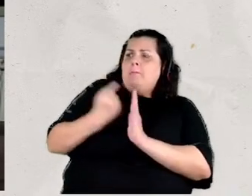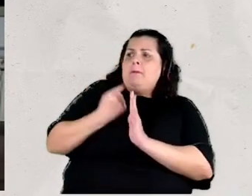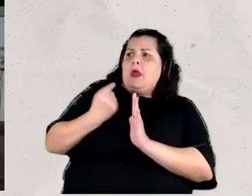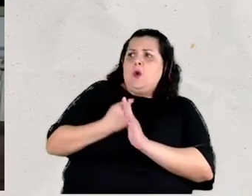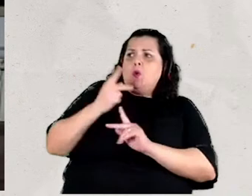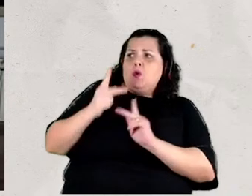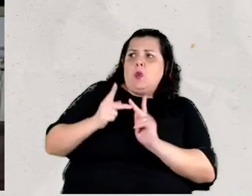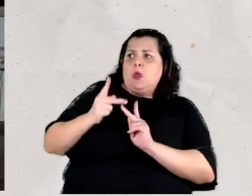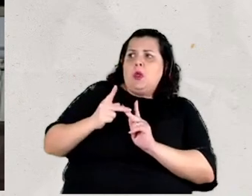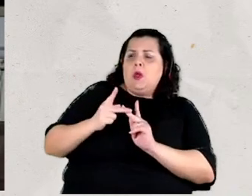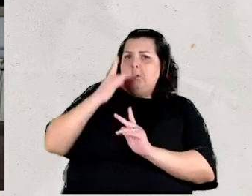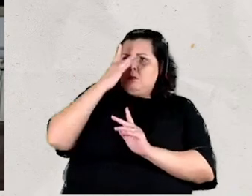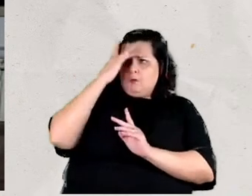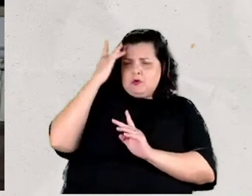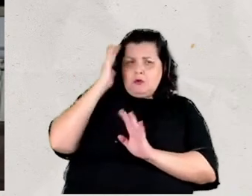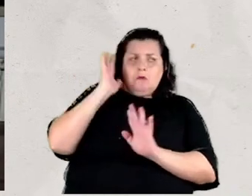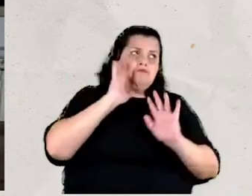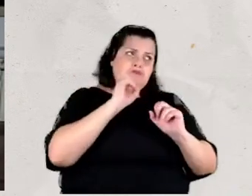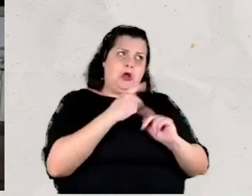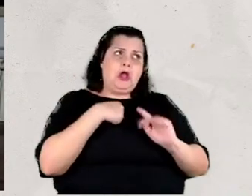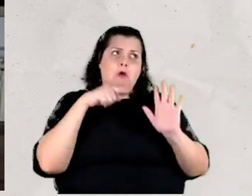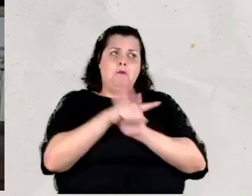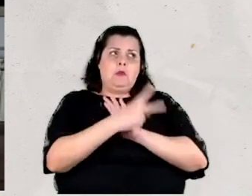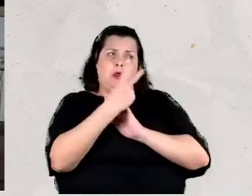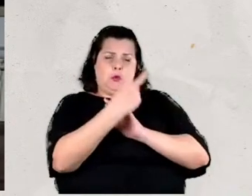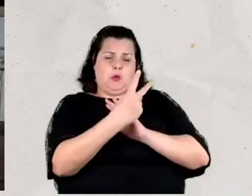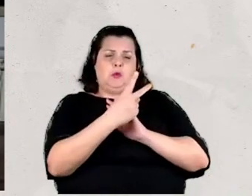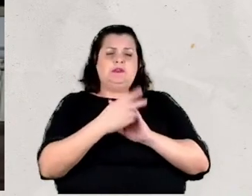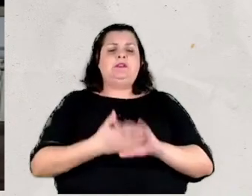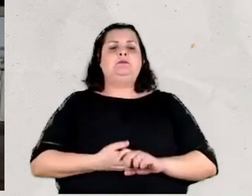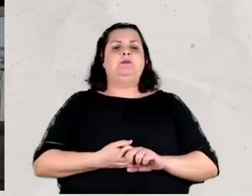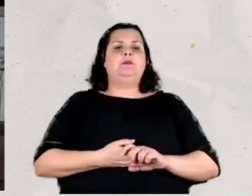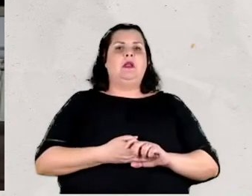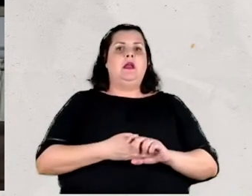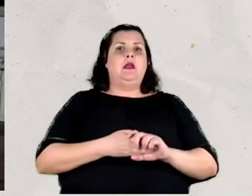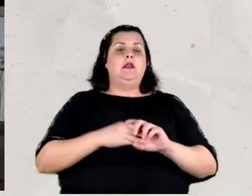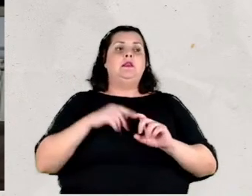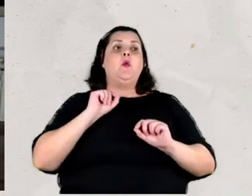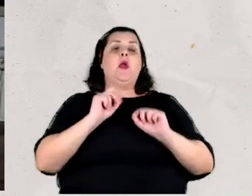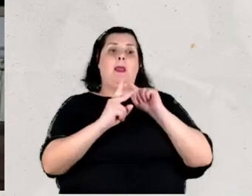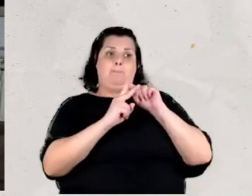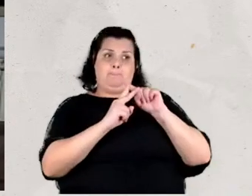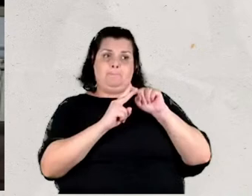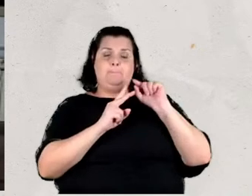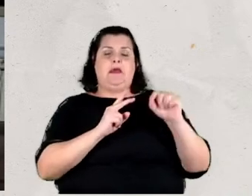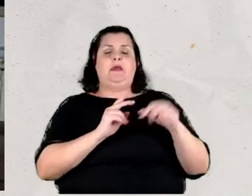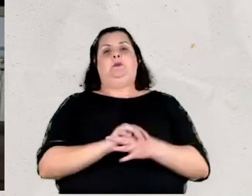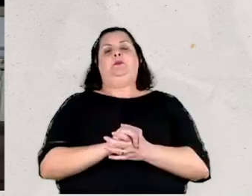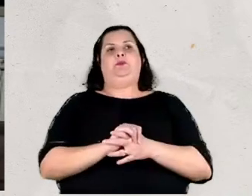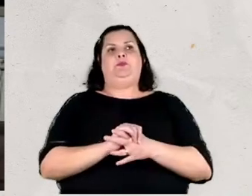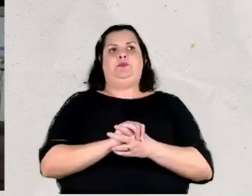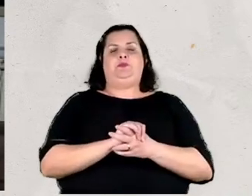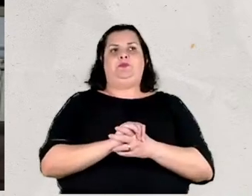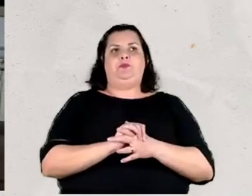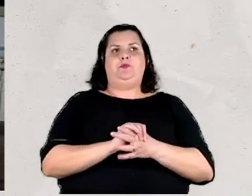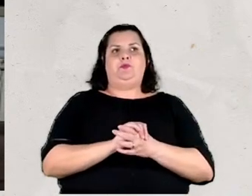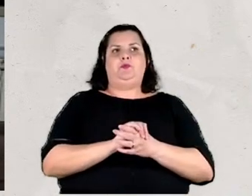completely different questions. The first one, what is the role of the Israeli Palestinians